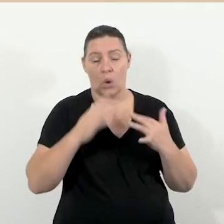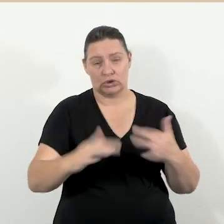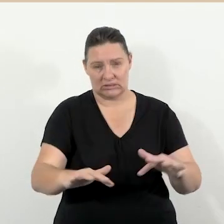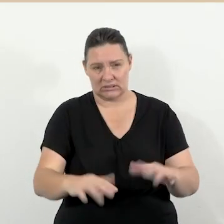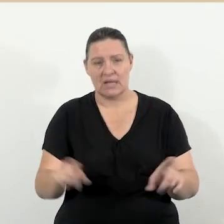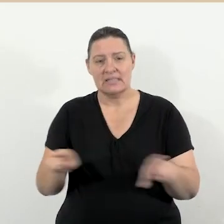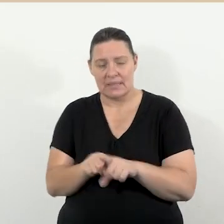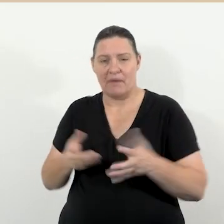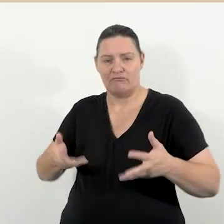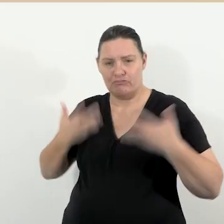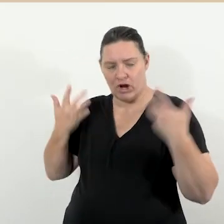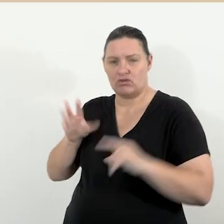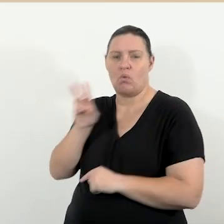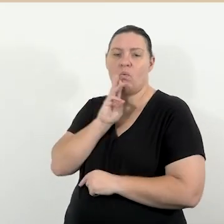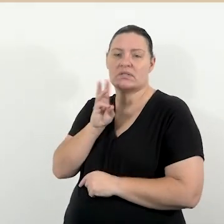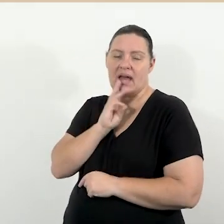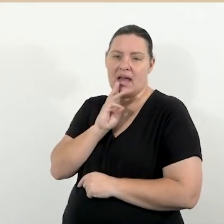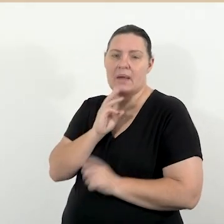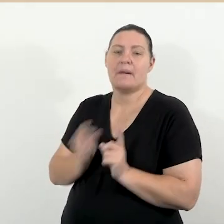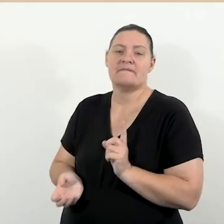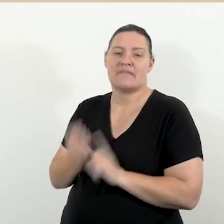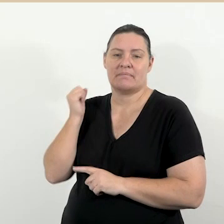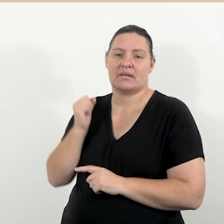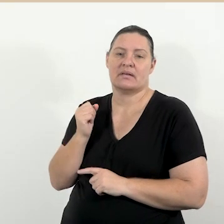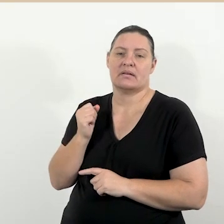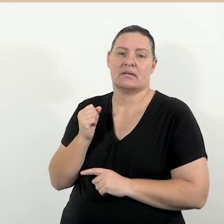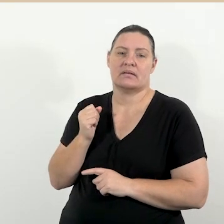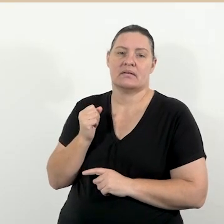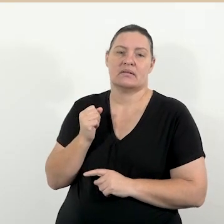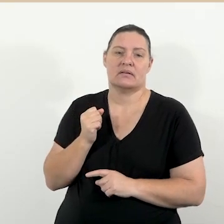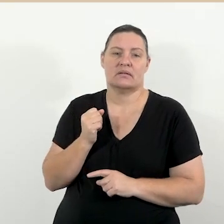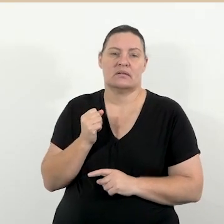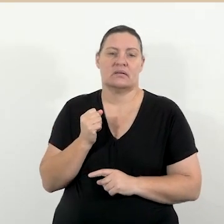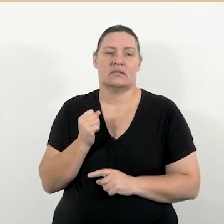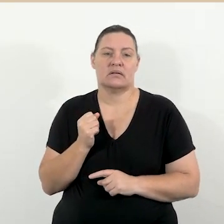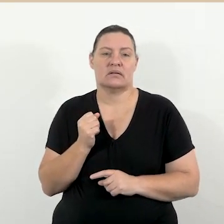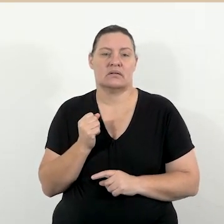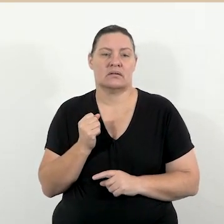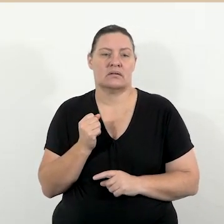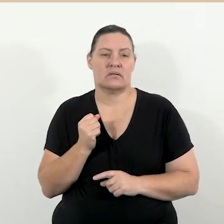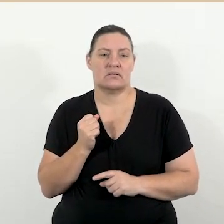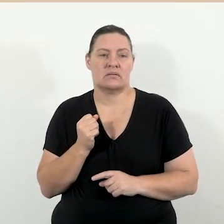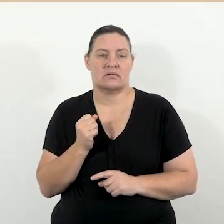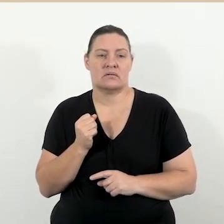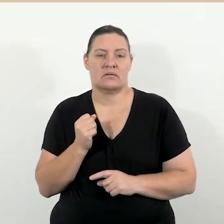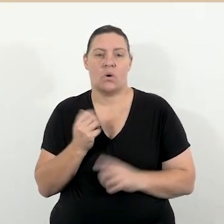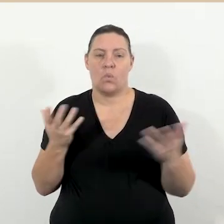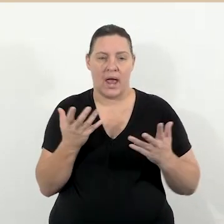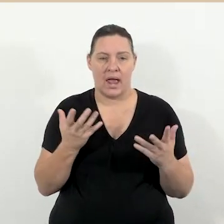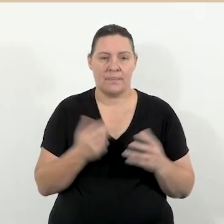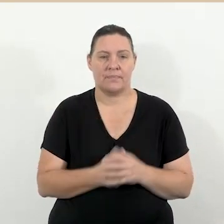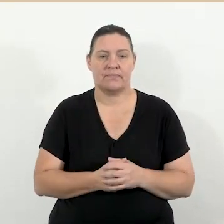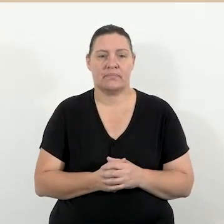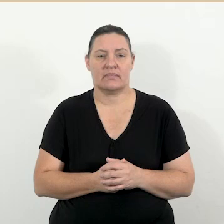we also have the fresh water that we find in the fresh water is where we find it